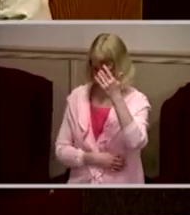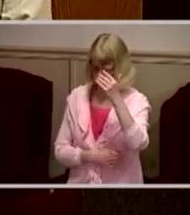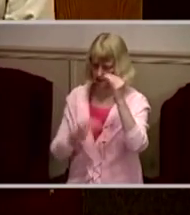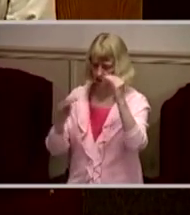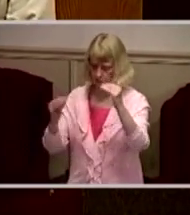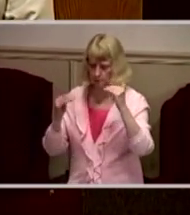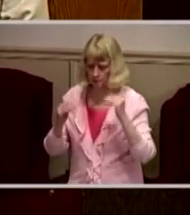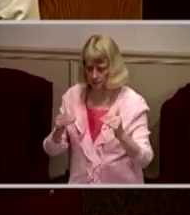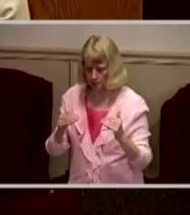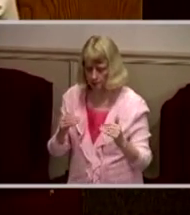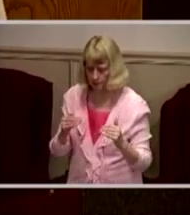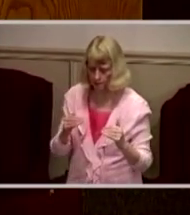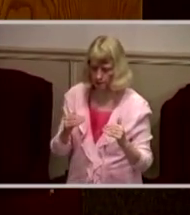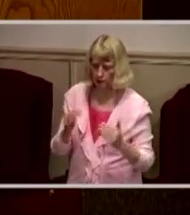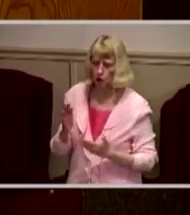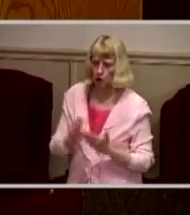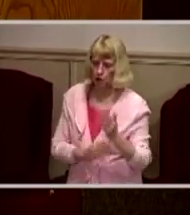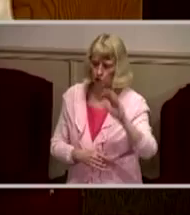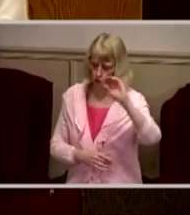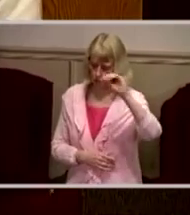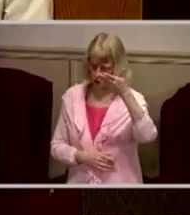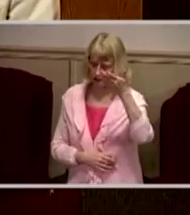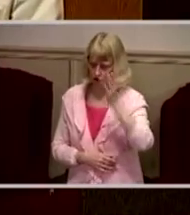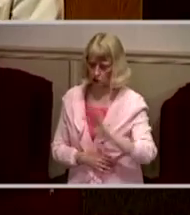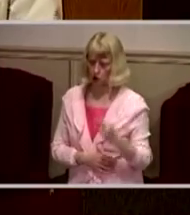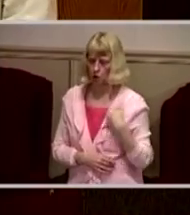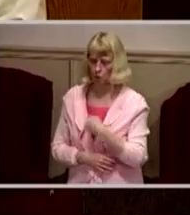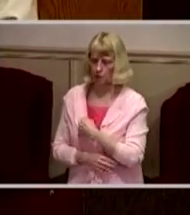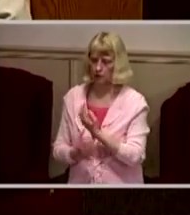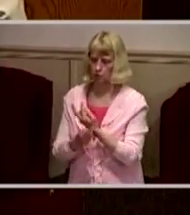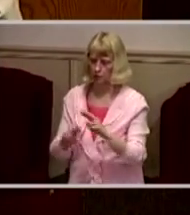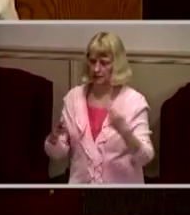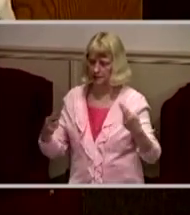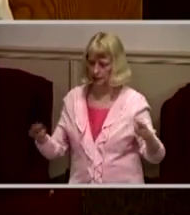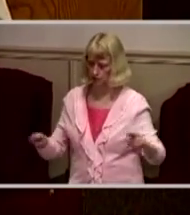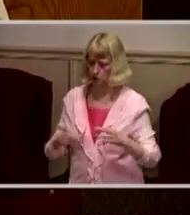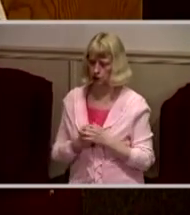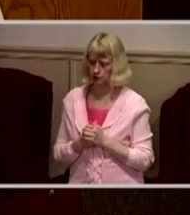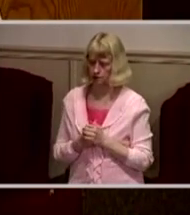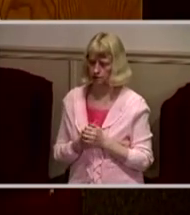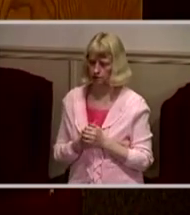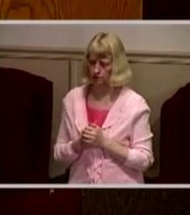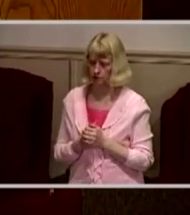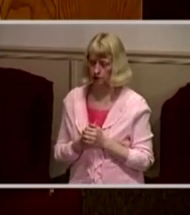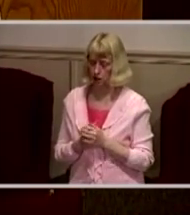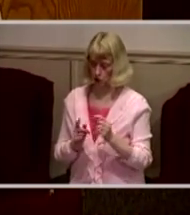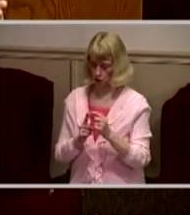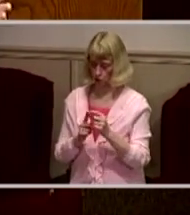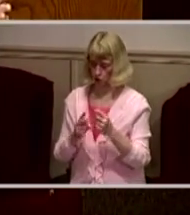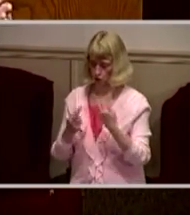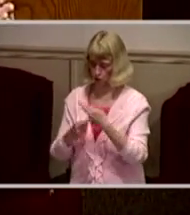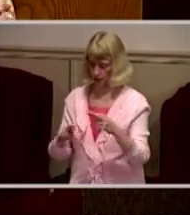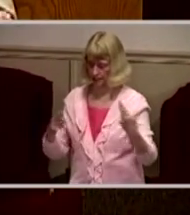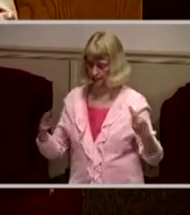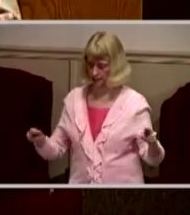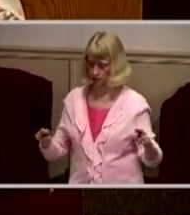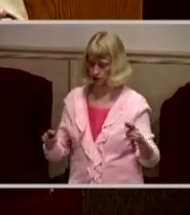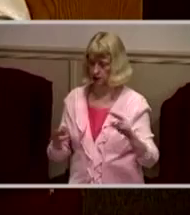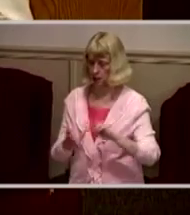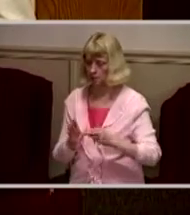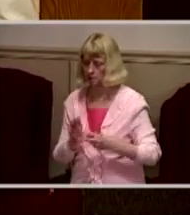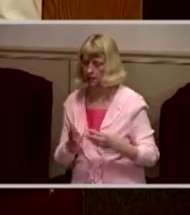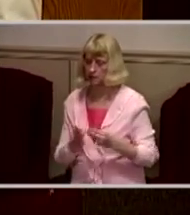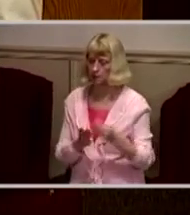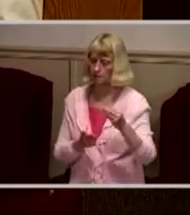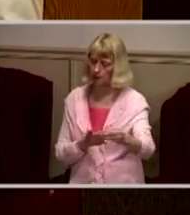Then He says that through the grace of God, we have redemption. The word redemption means to purchase or